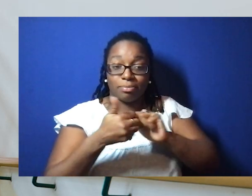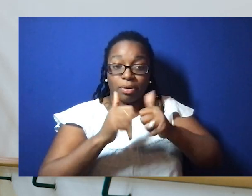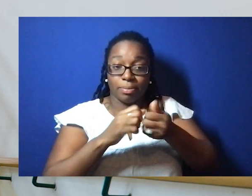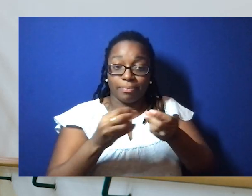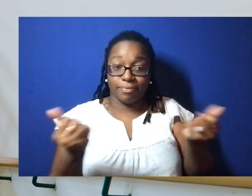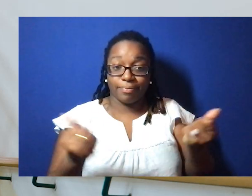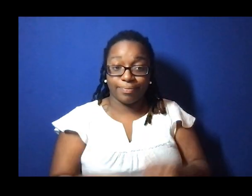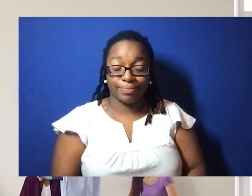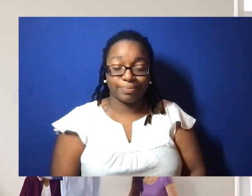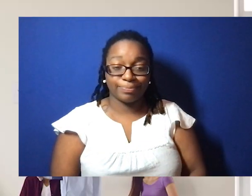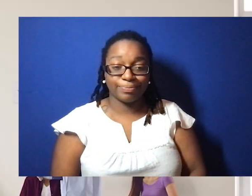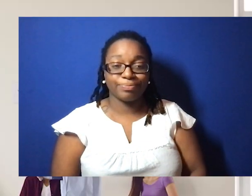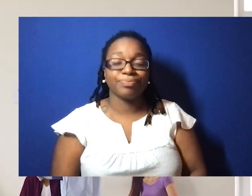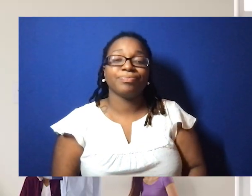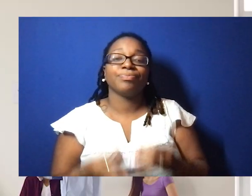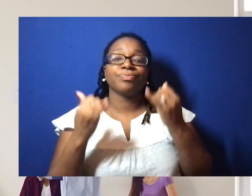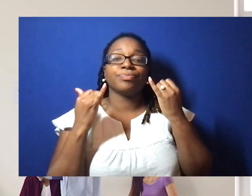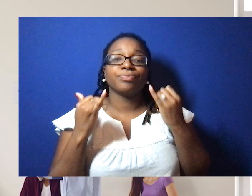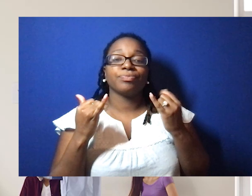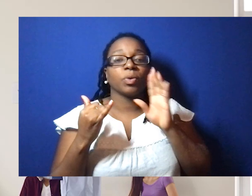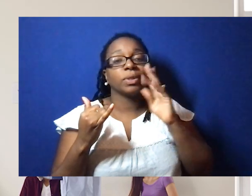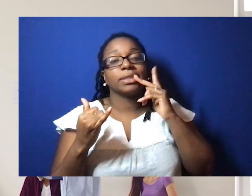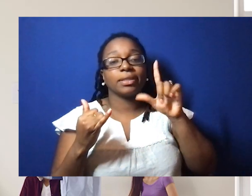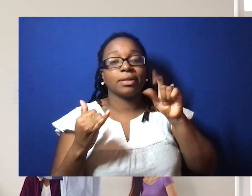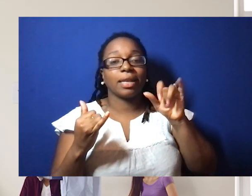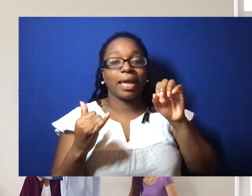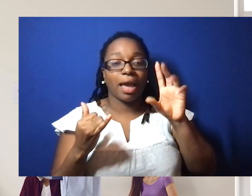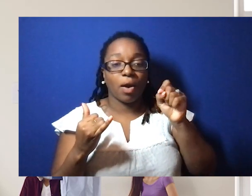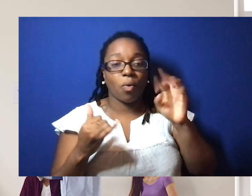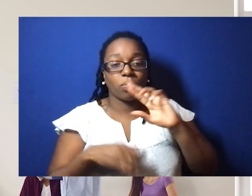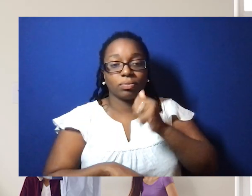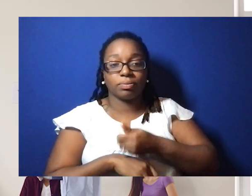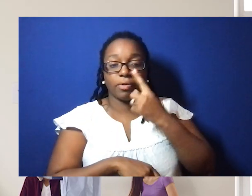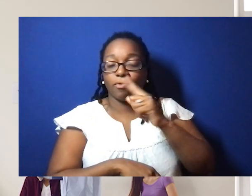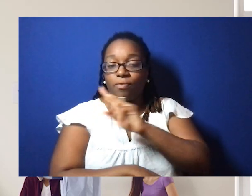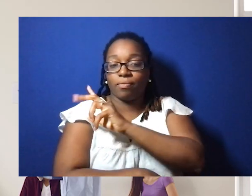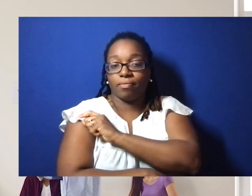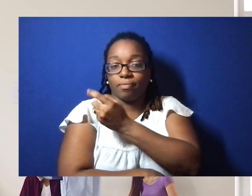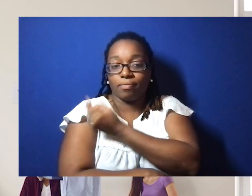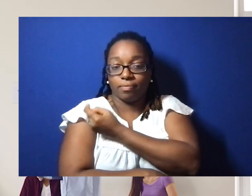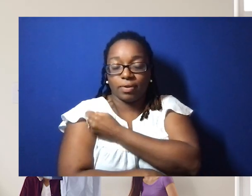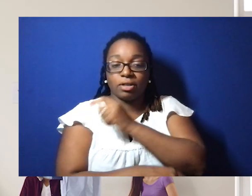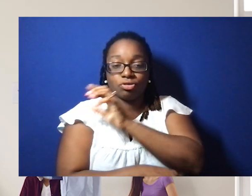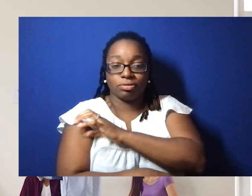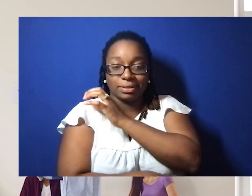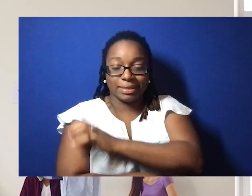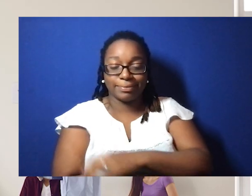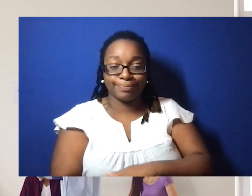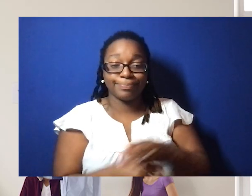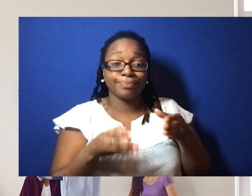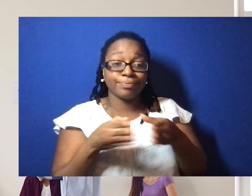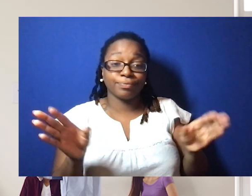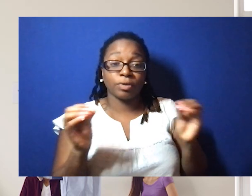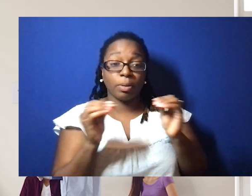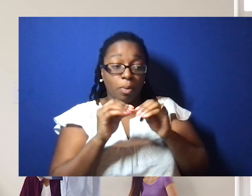issues. Okay, now let's look at the layout or setup of the vaccination clinic. Generally,